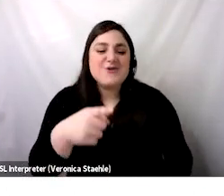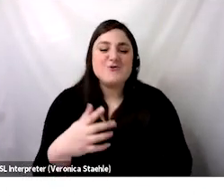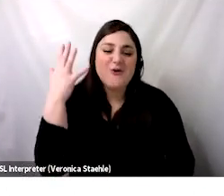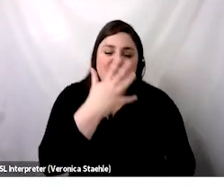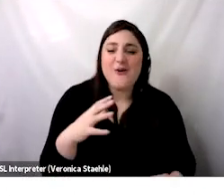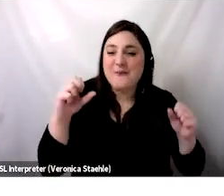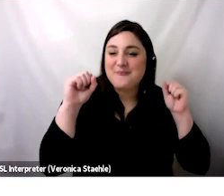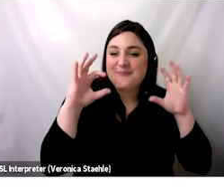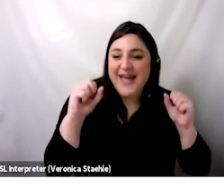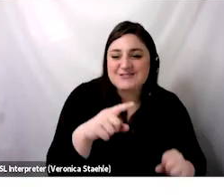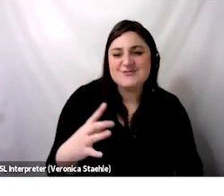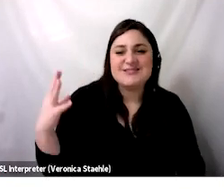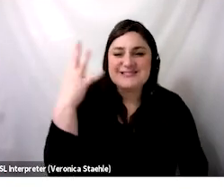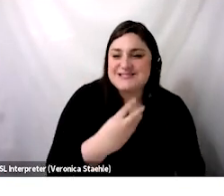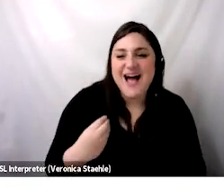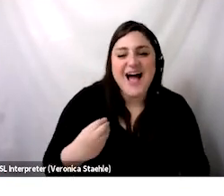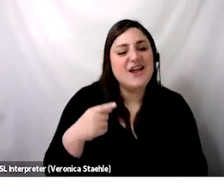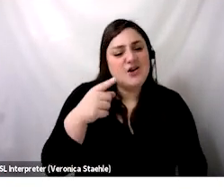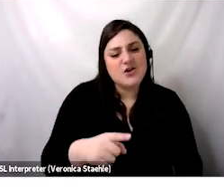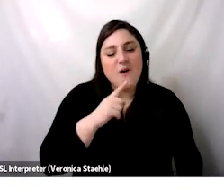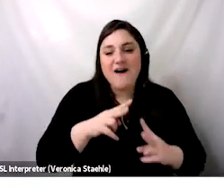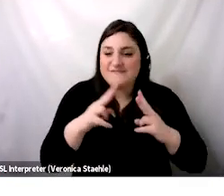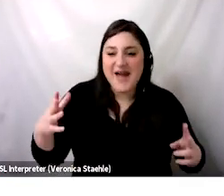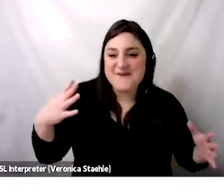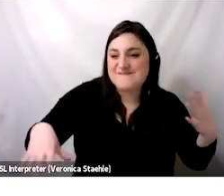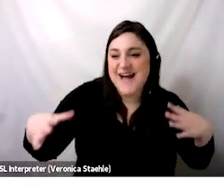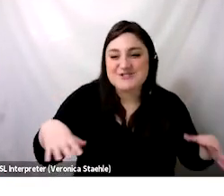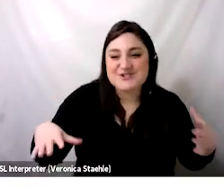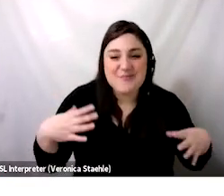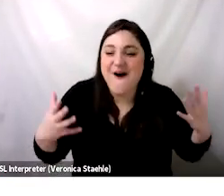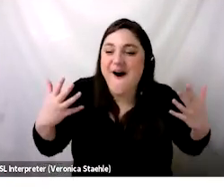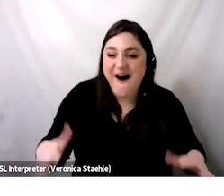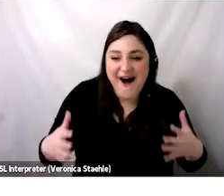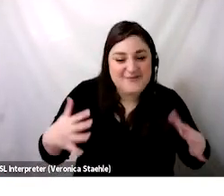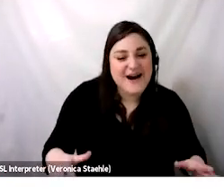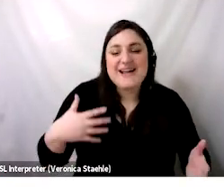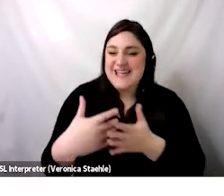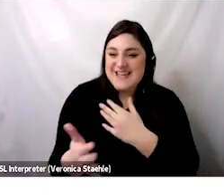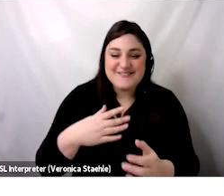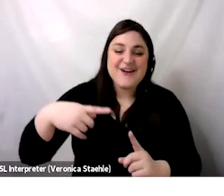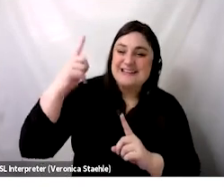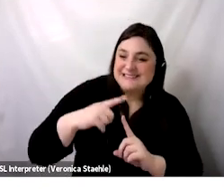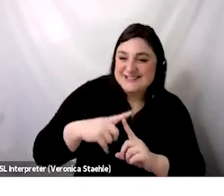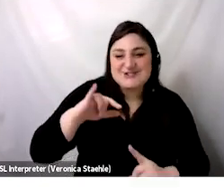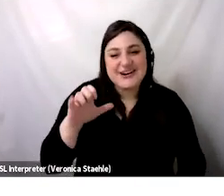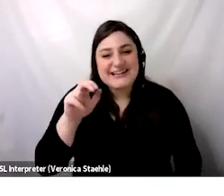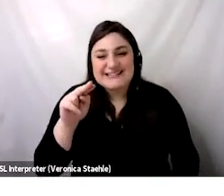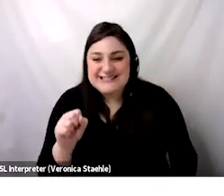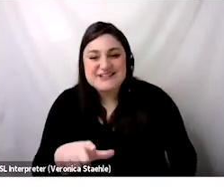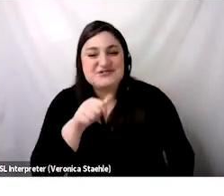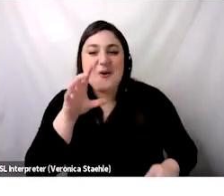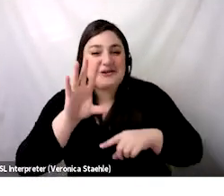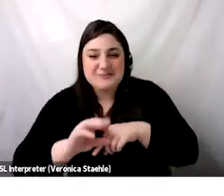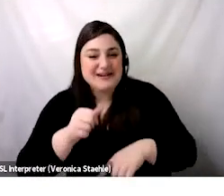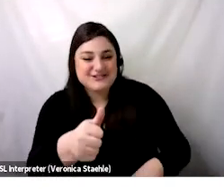and that you are very fashionable. So even a t-shirt and jeans, that. Thank you